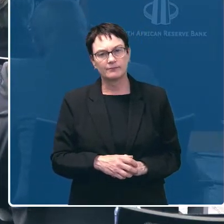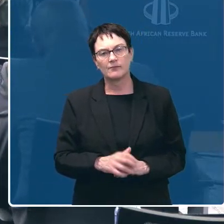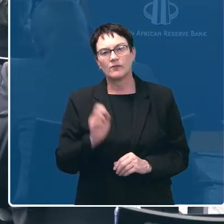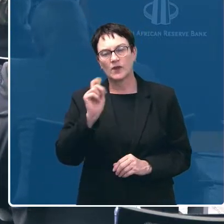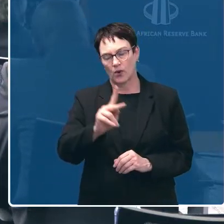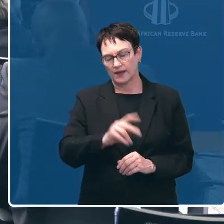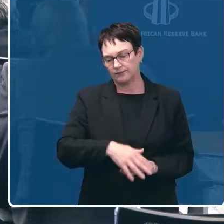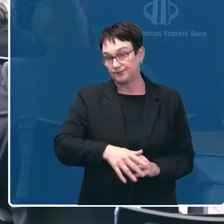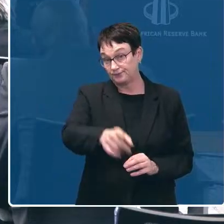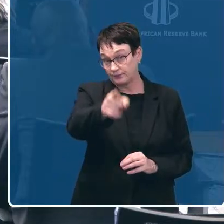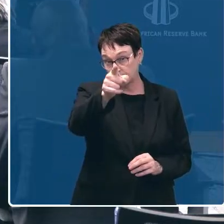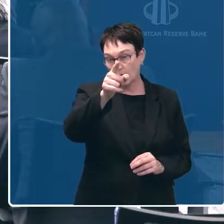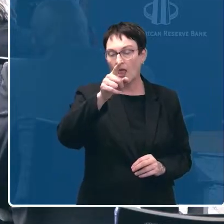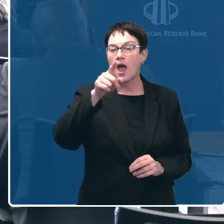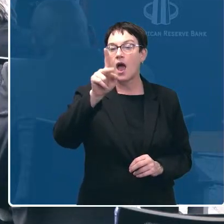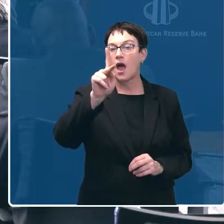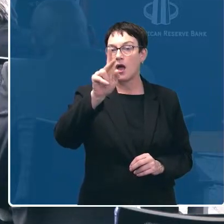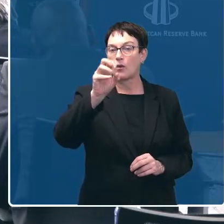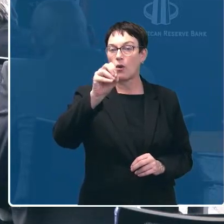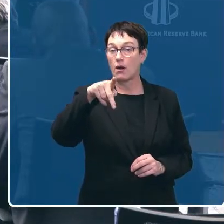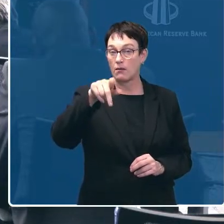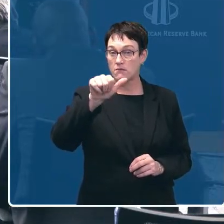Kopano,